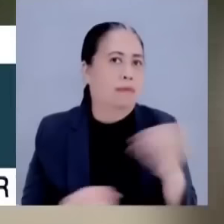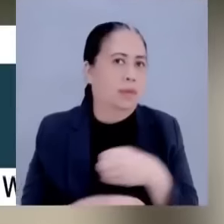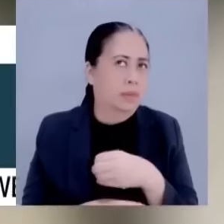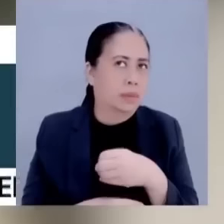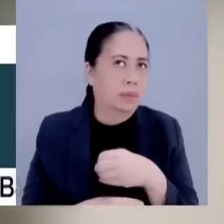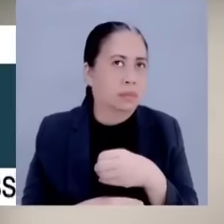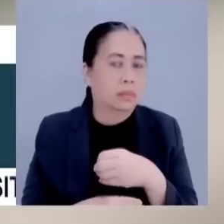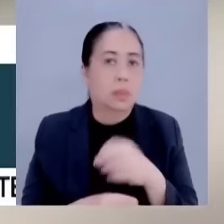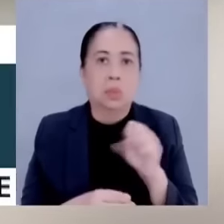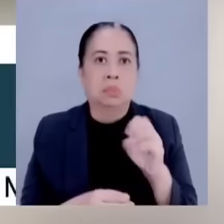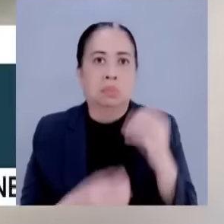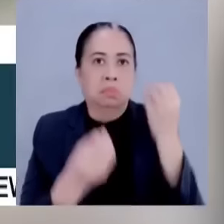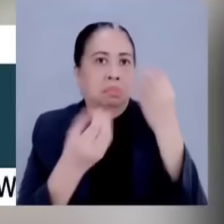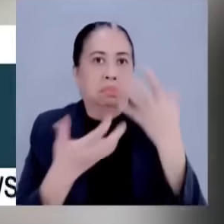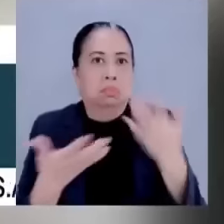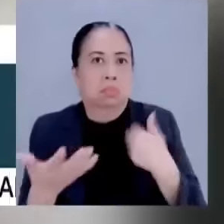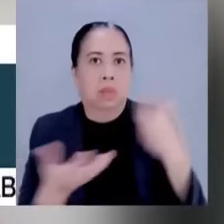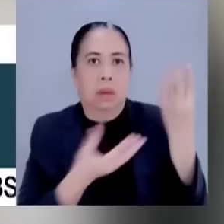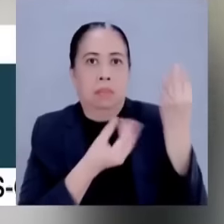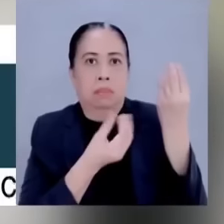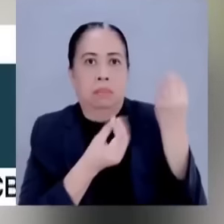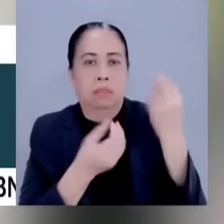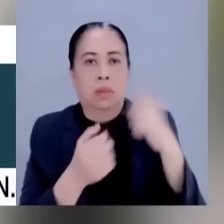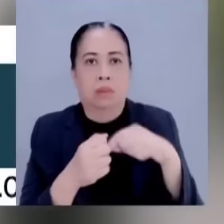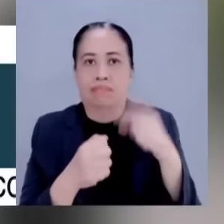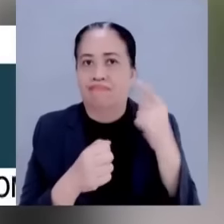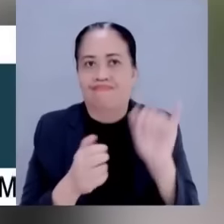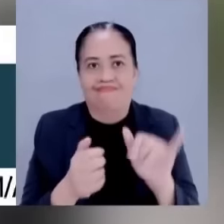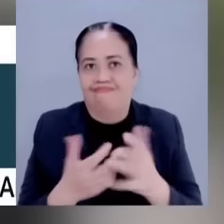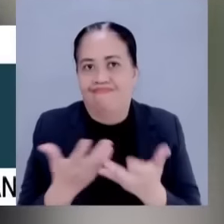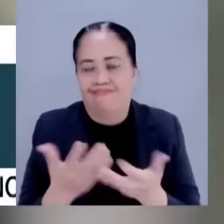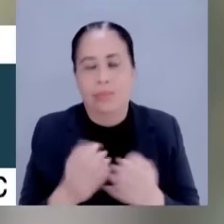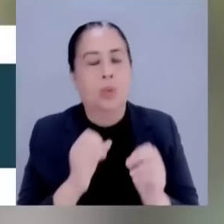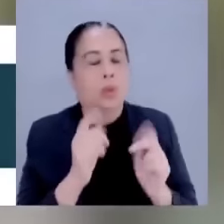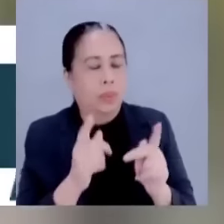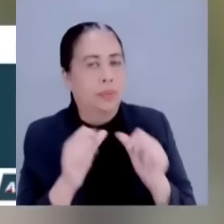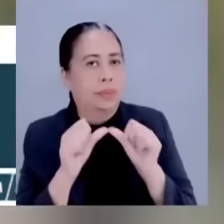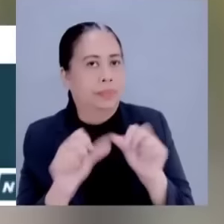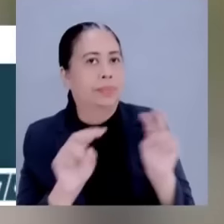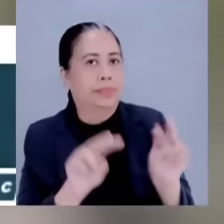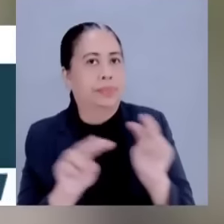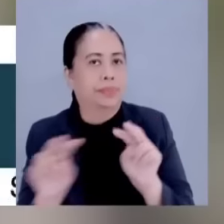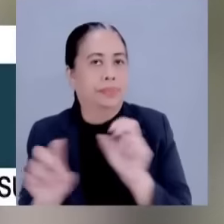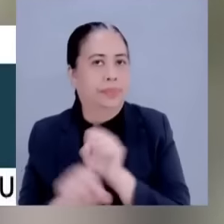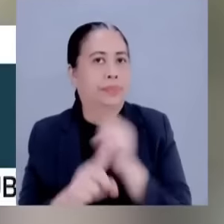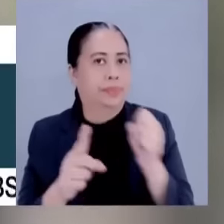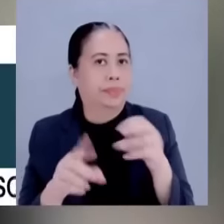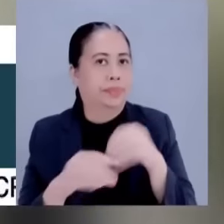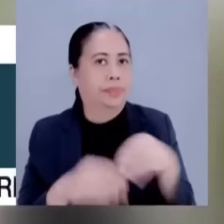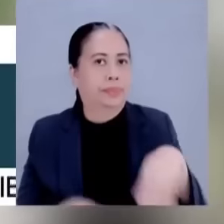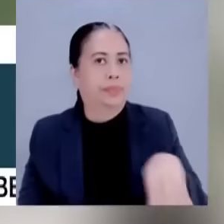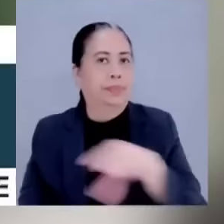So I don't have any update for that, Carmina. All right. We continue to monitor the situation in Cagayan